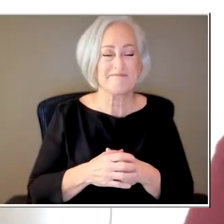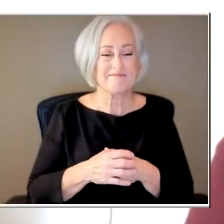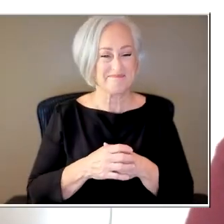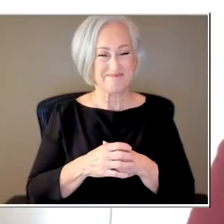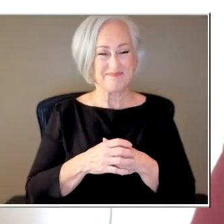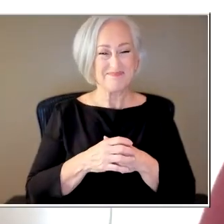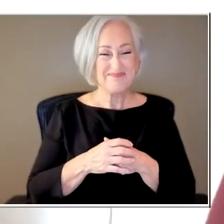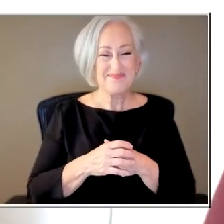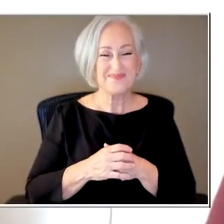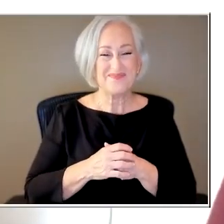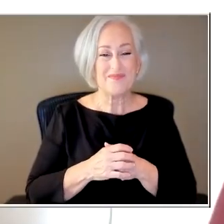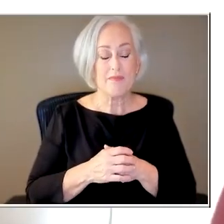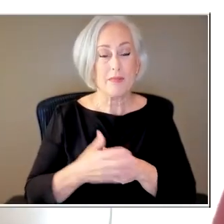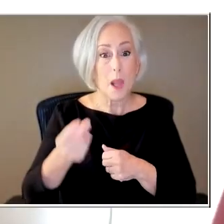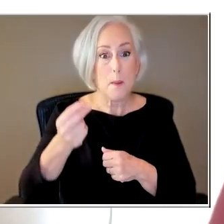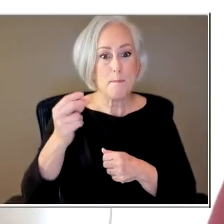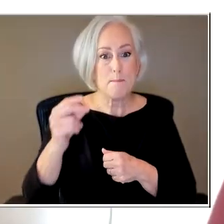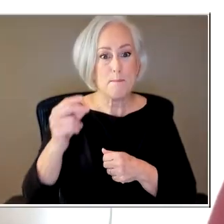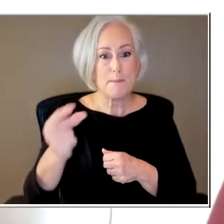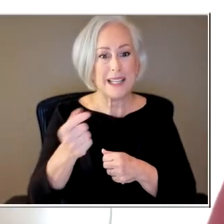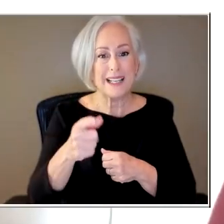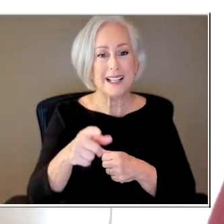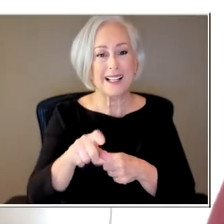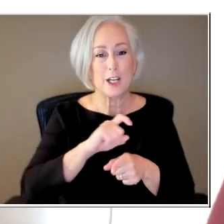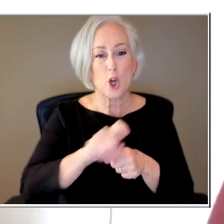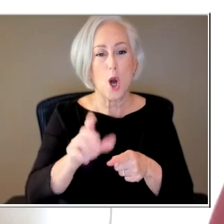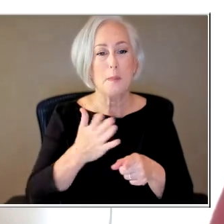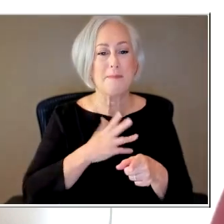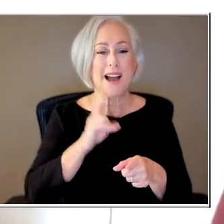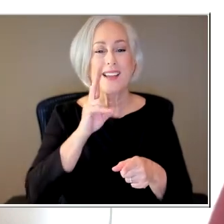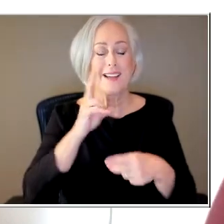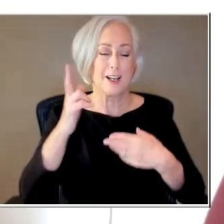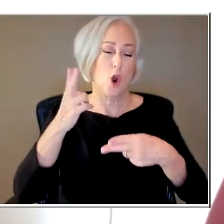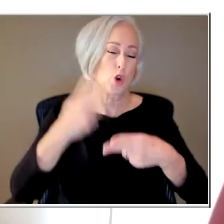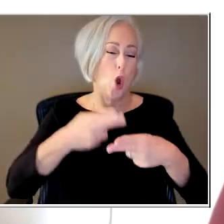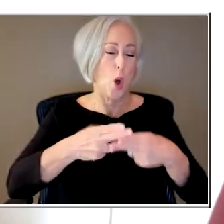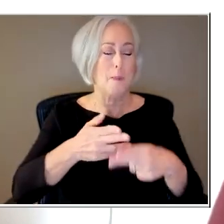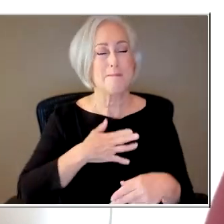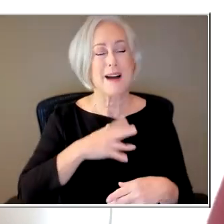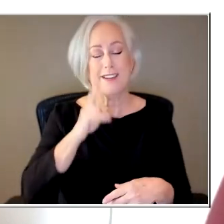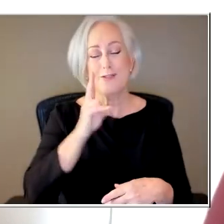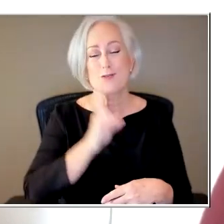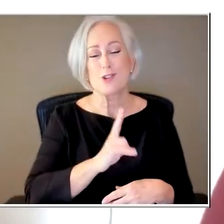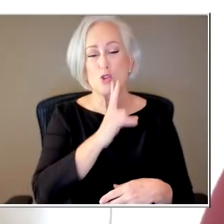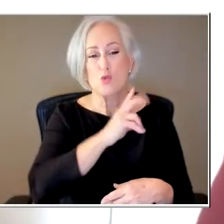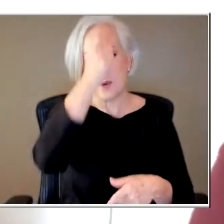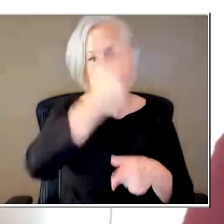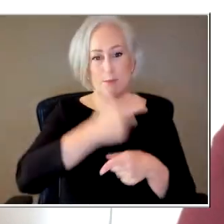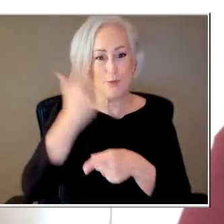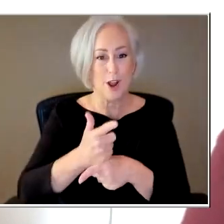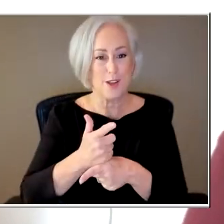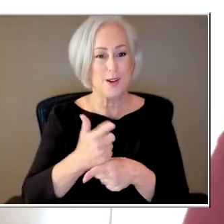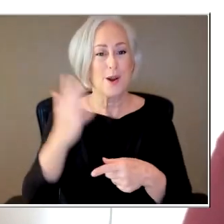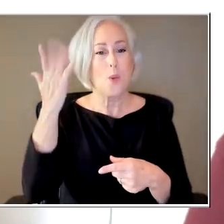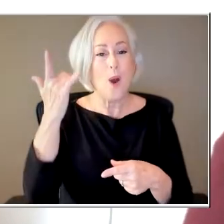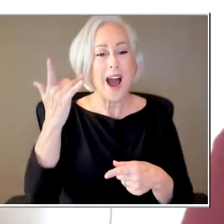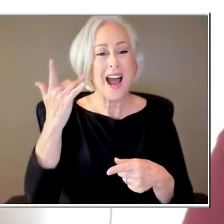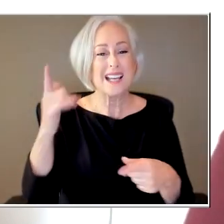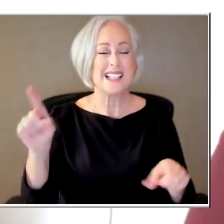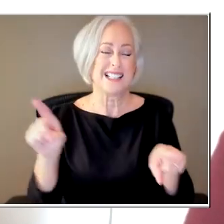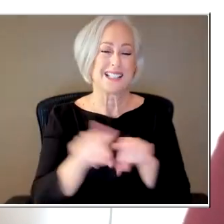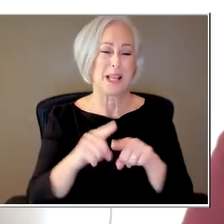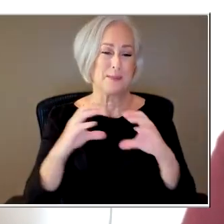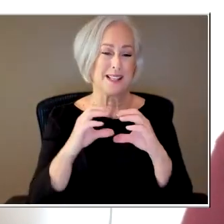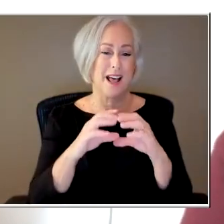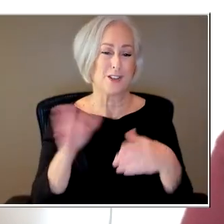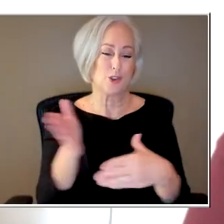So I immediately called him my twin brother, because we share the same cells now. And other than that,